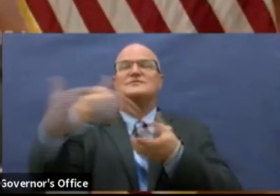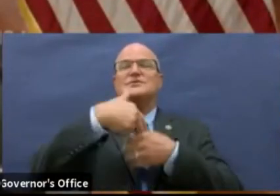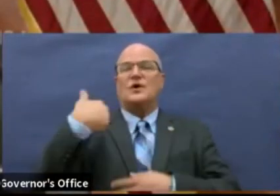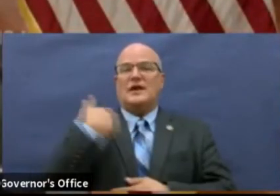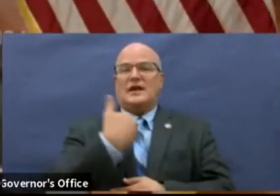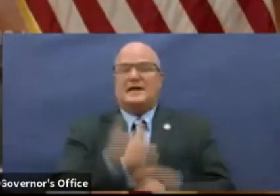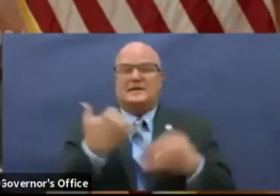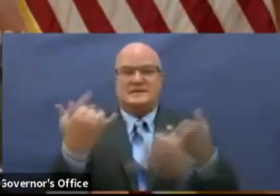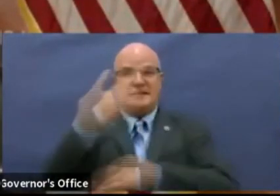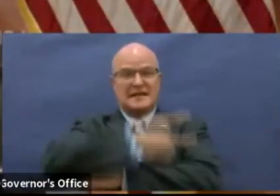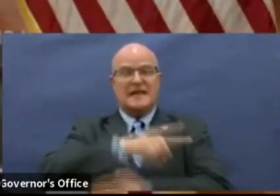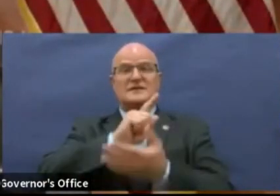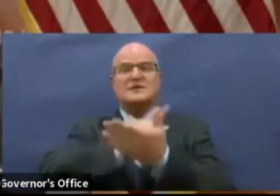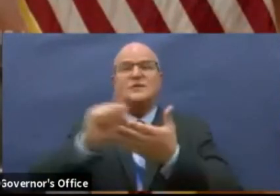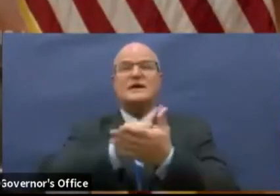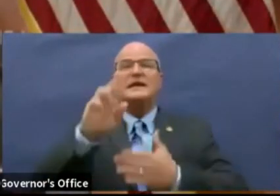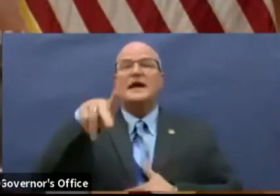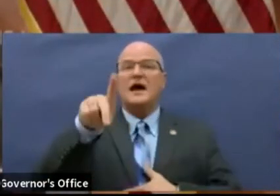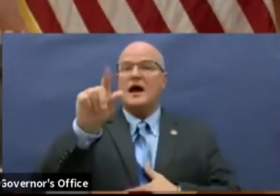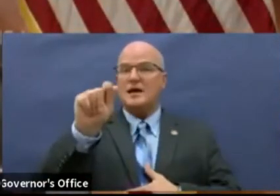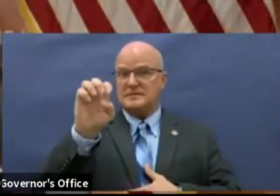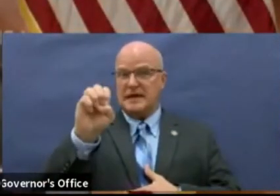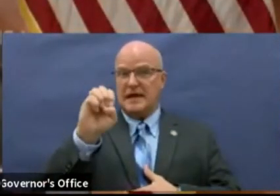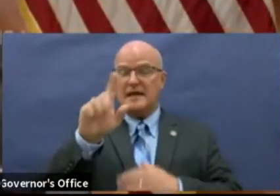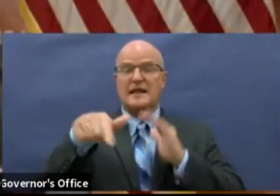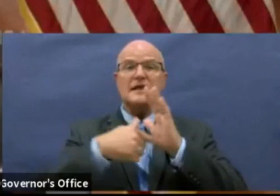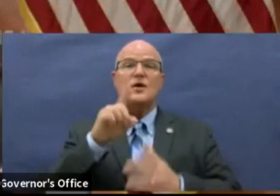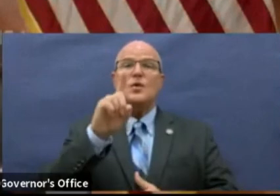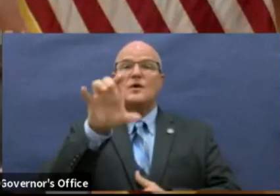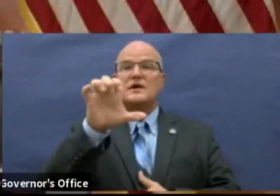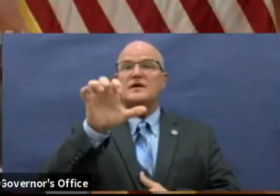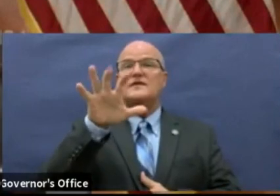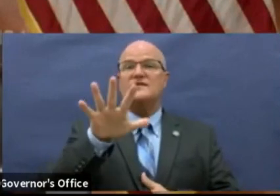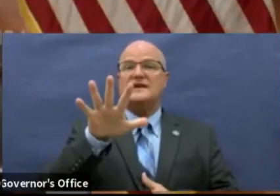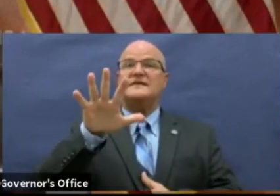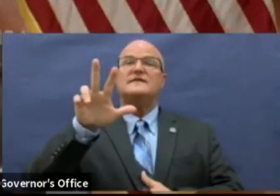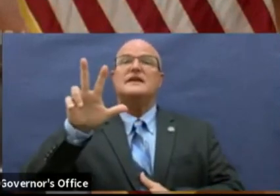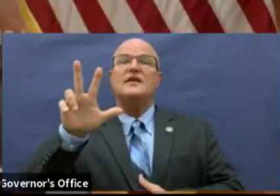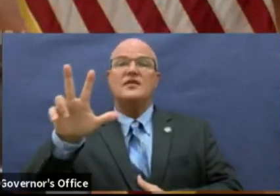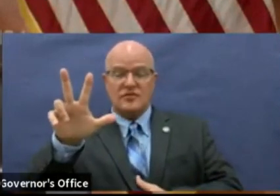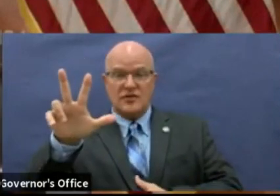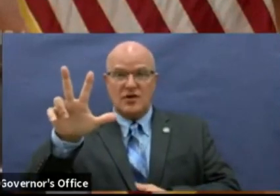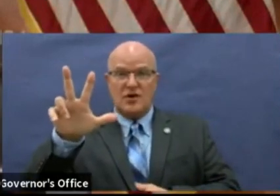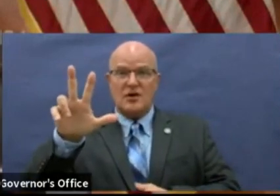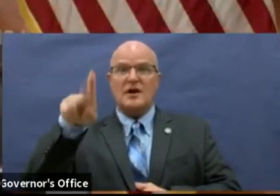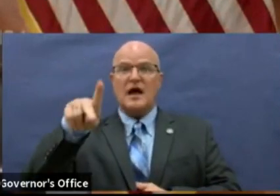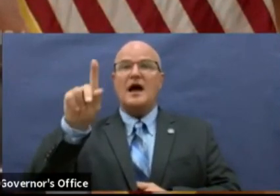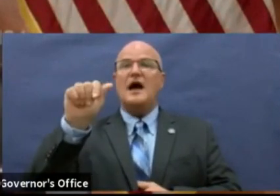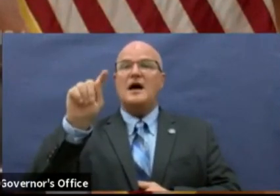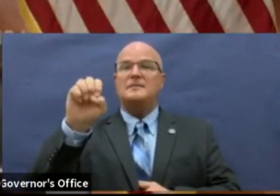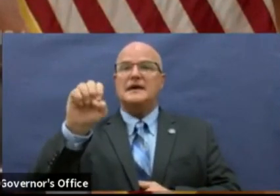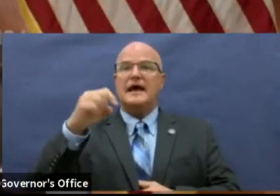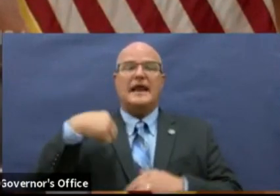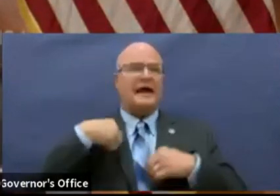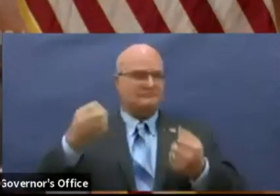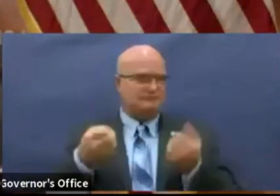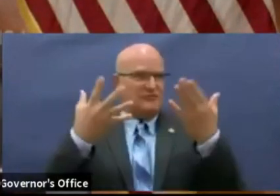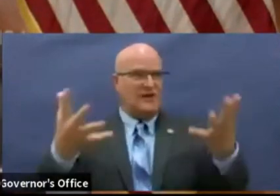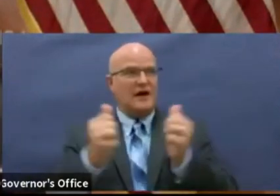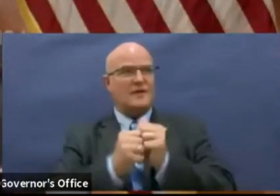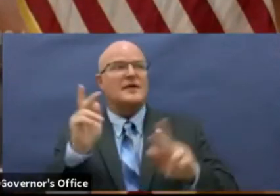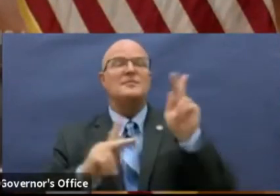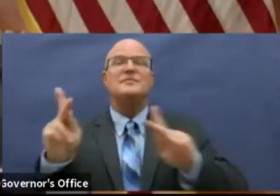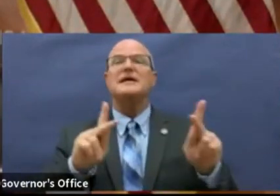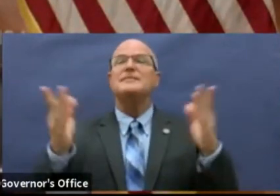Weekly COVID update. This is the 153rd update that I have provided to the people